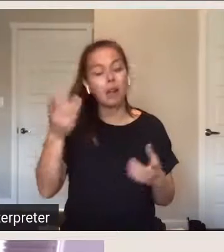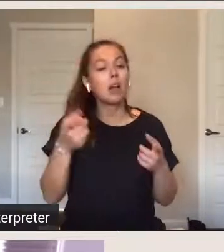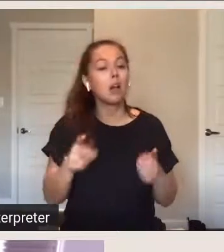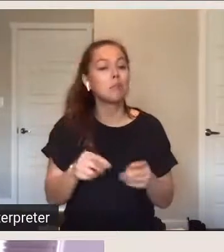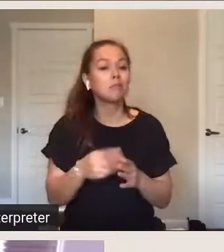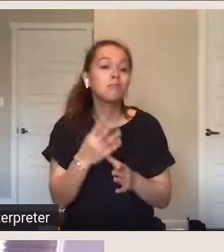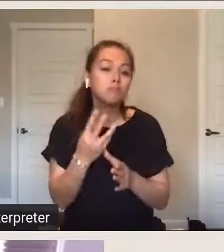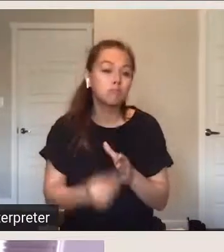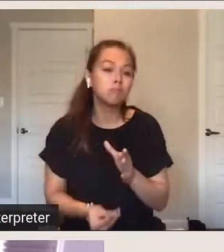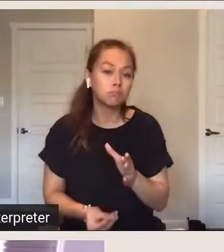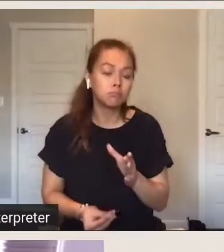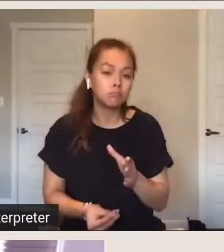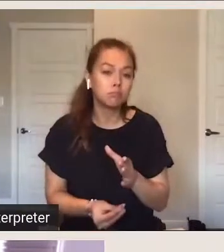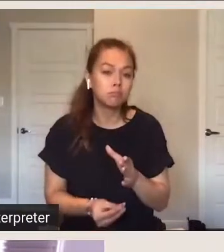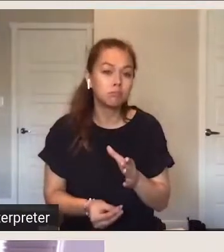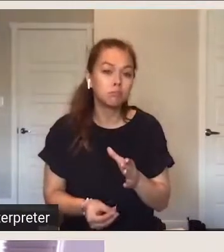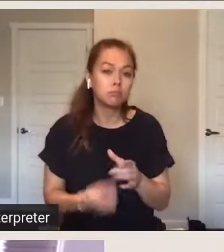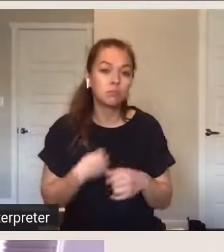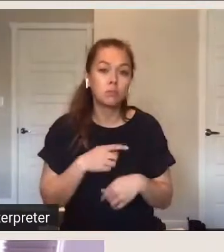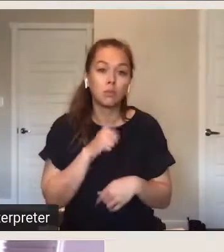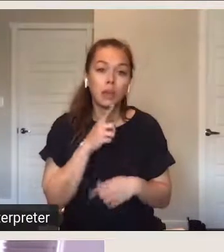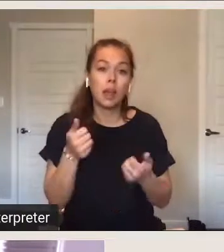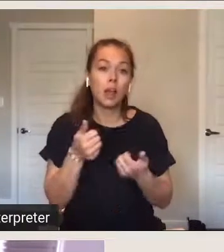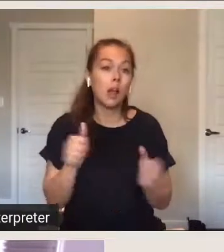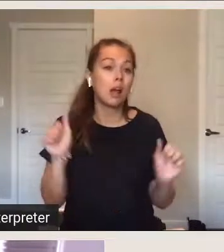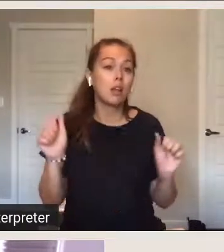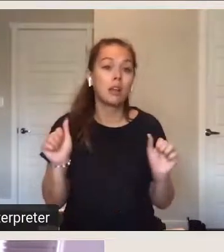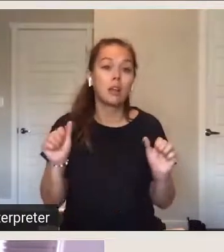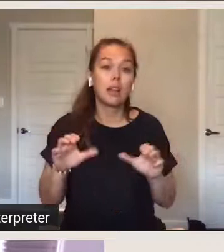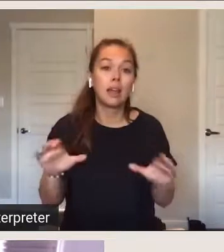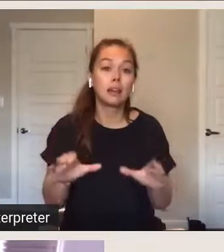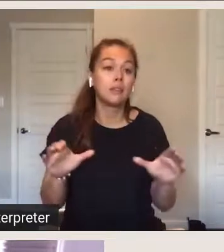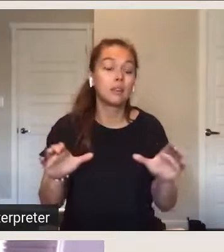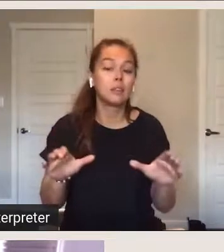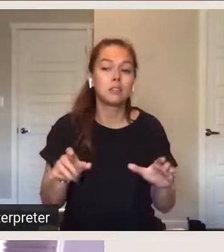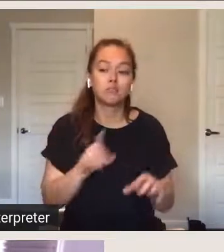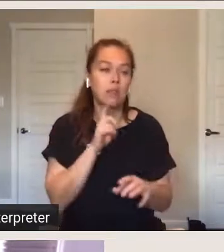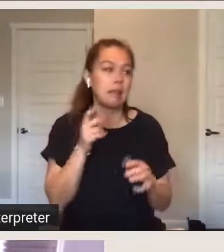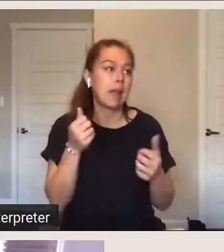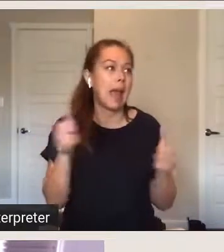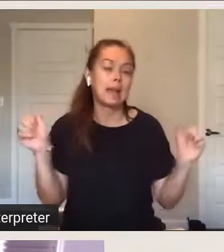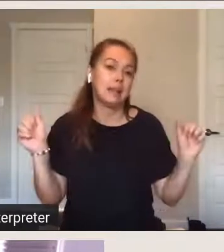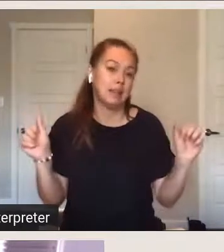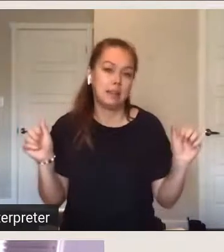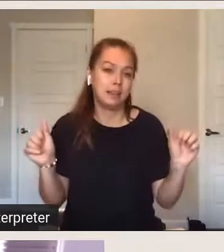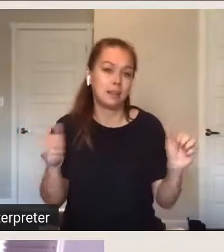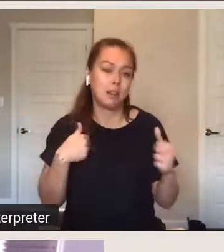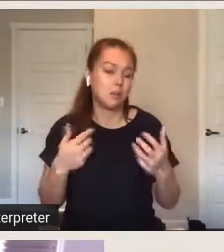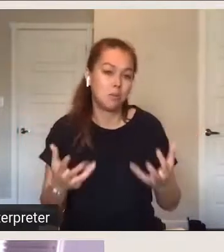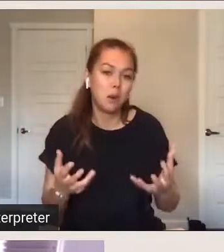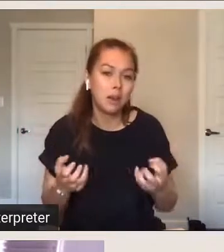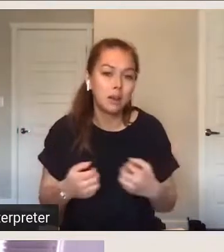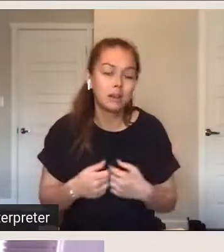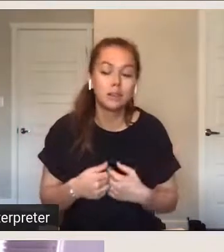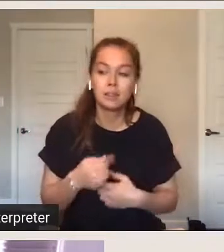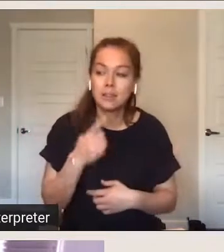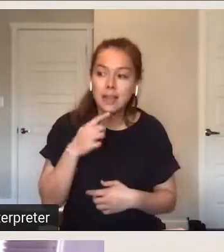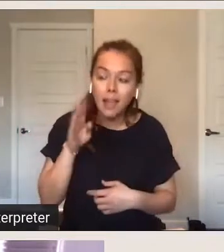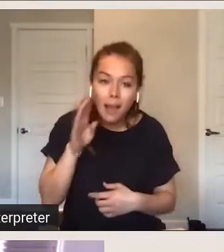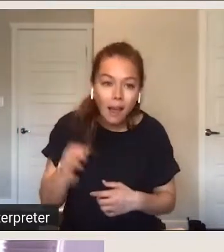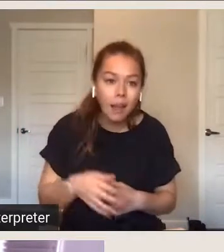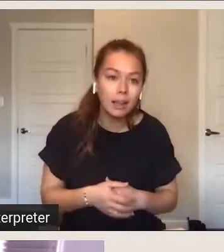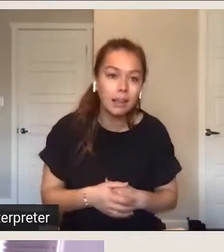I would like to just anything. I would like to do anything with him. Just even though we'll just saying hi or